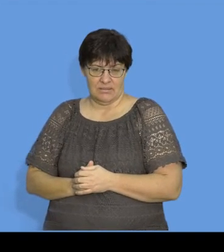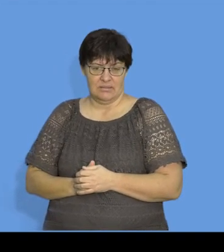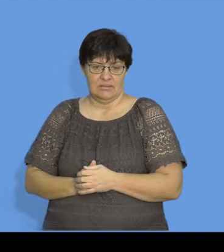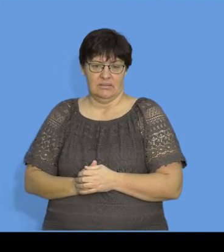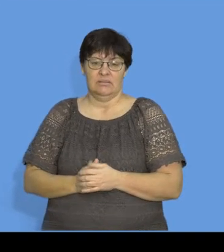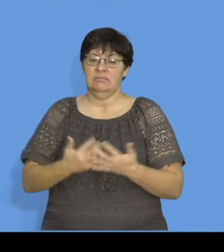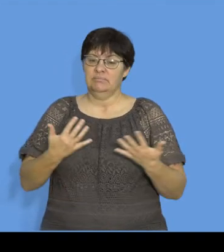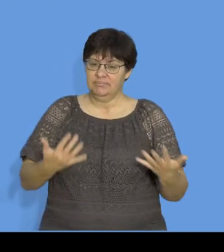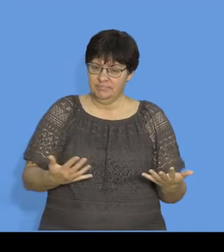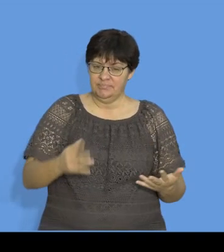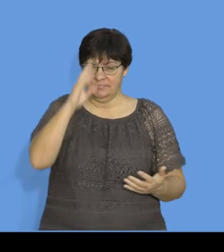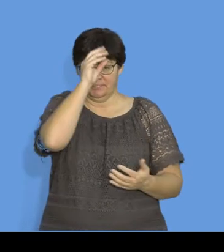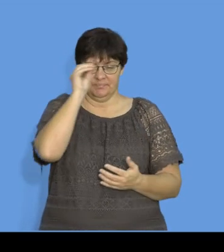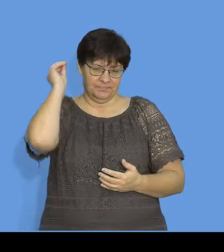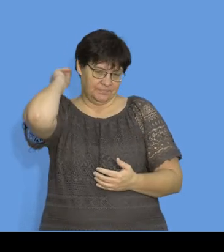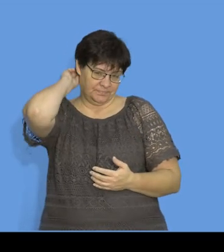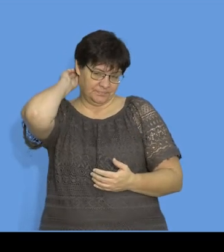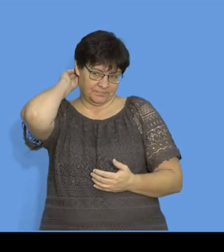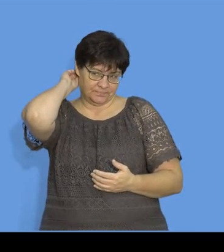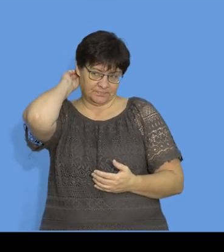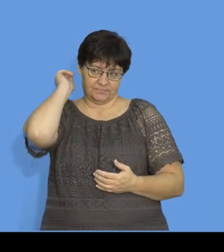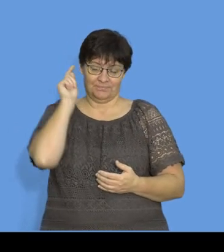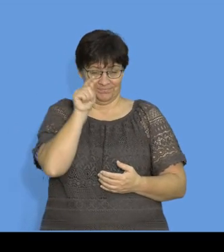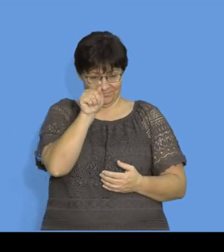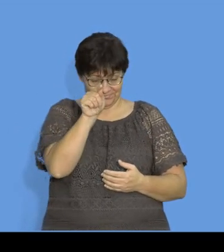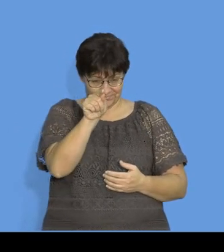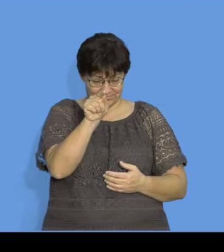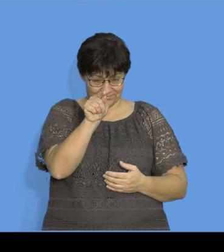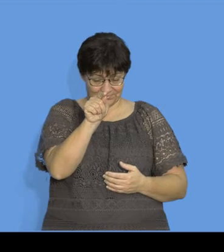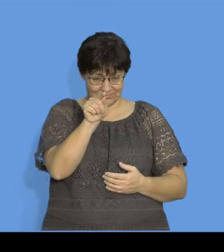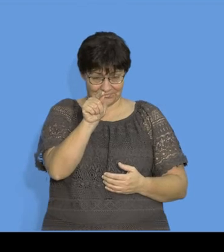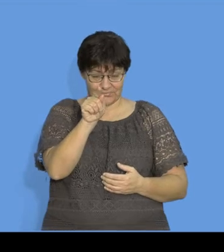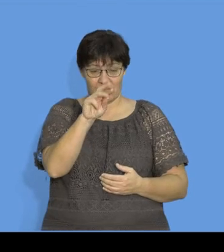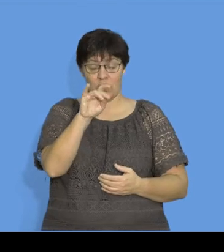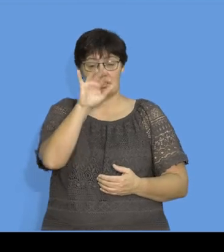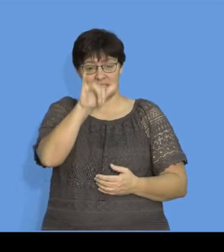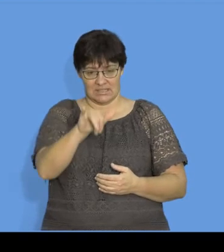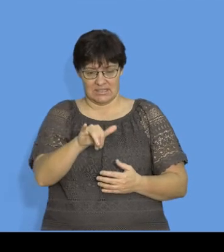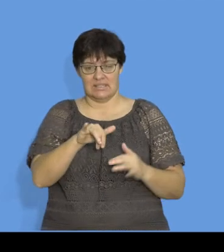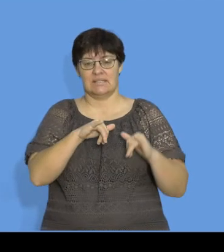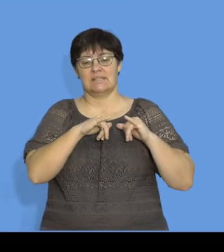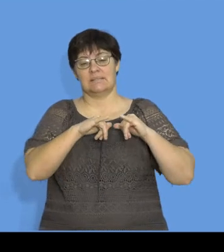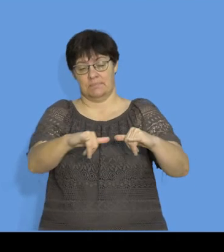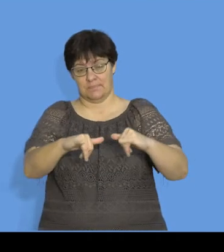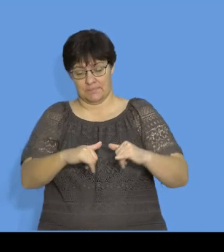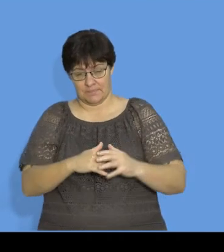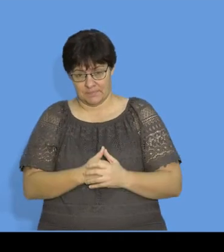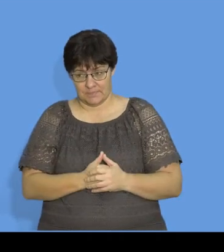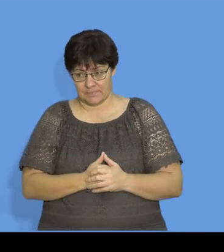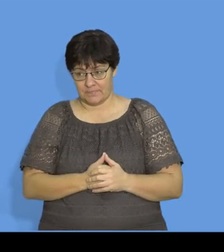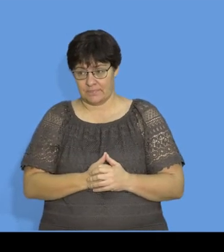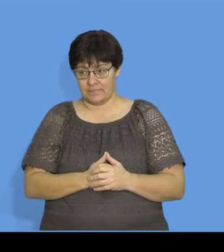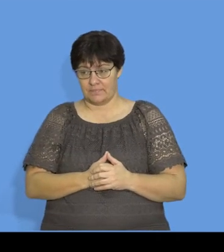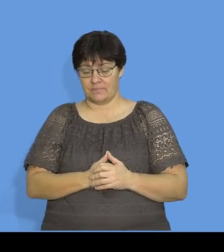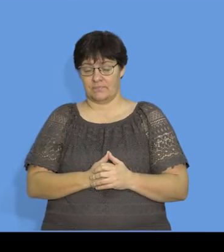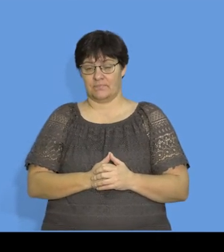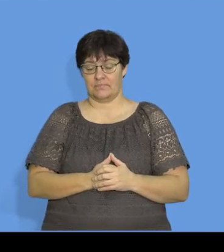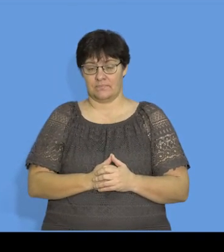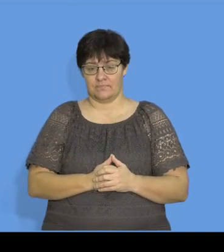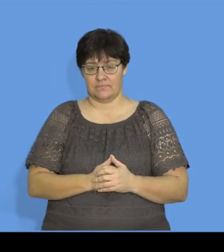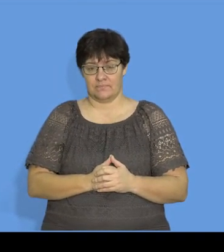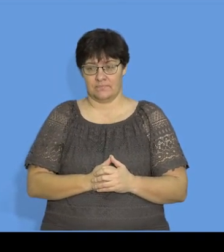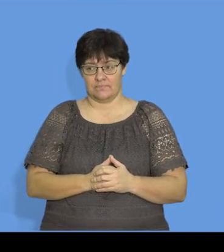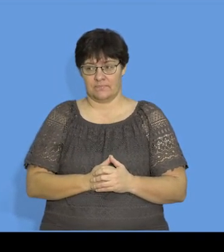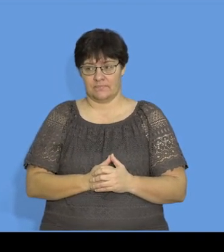displacement? The thing to remember is that this velocity is the same. So that stayed